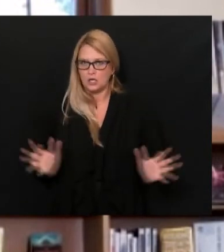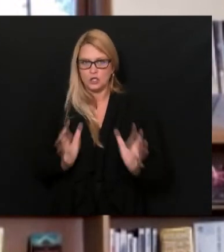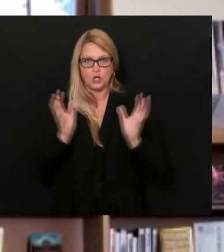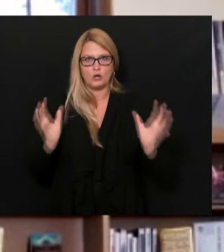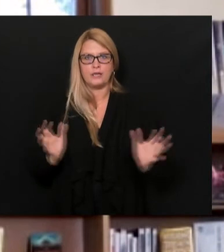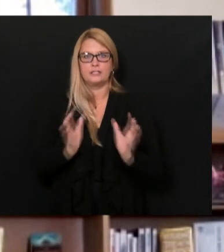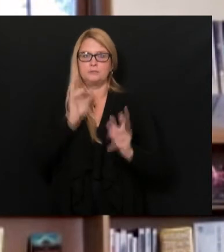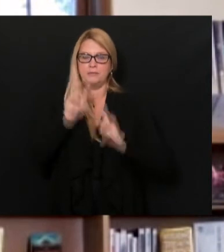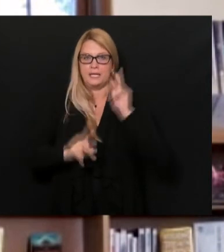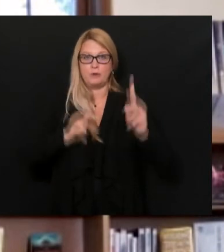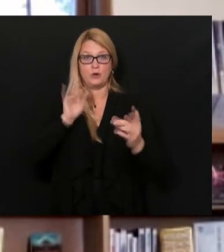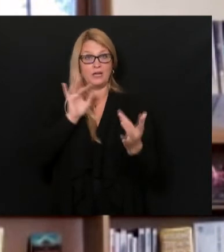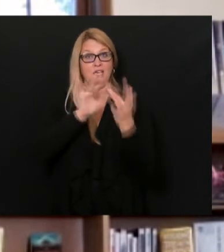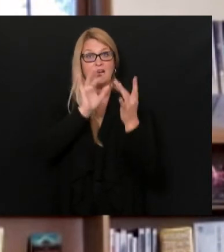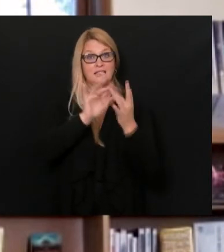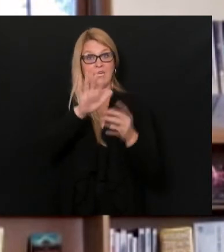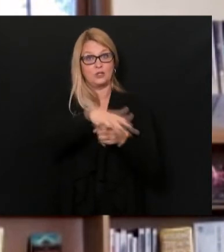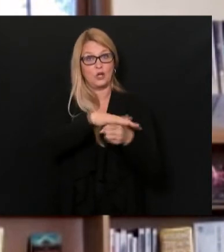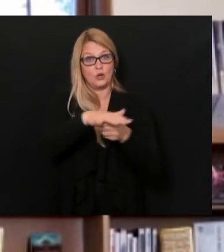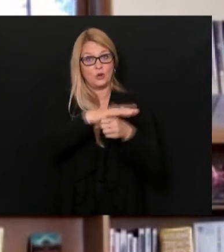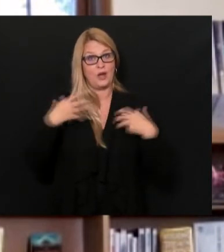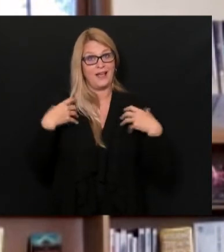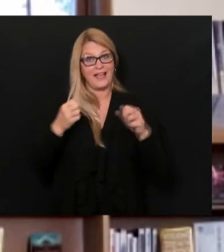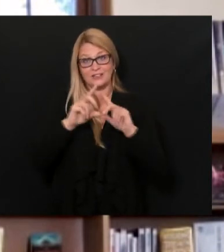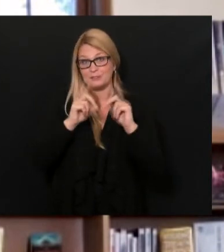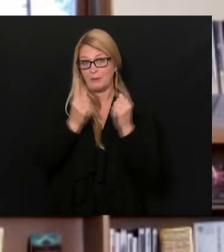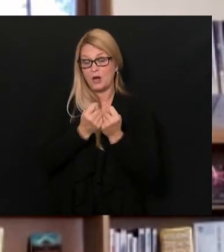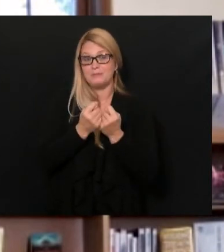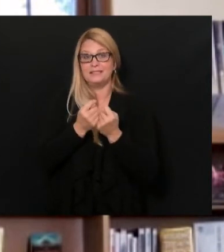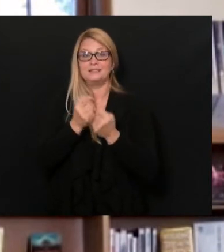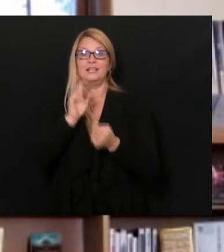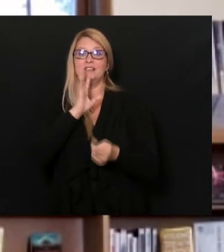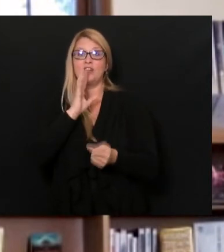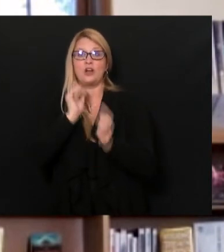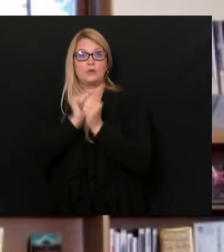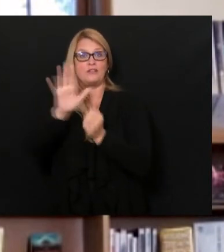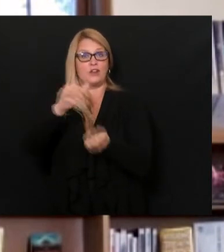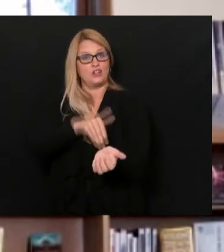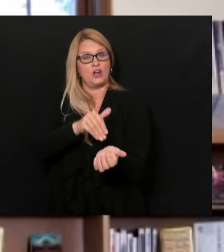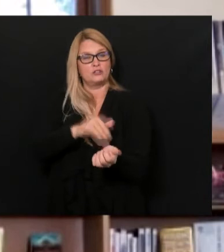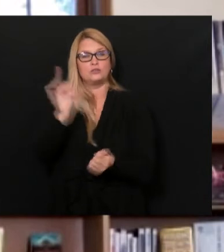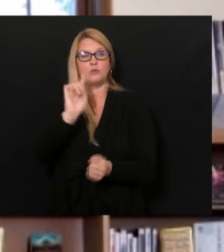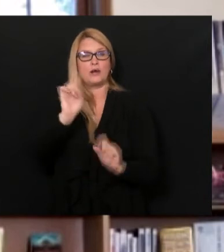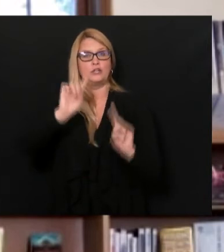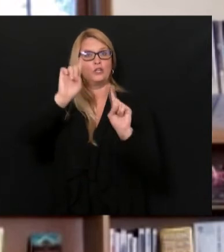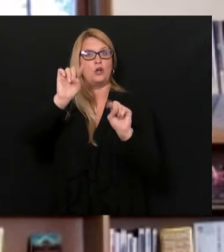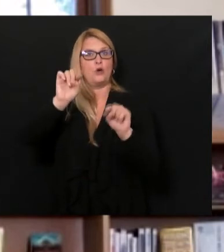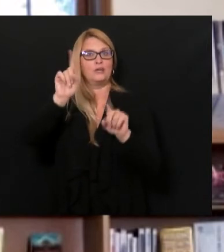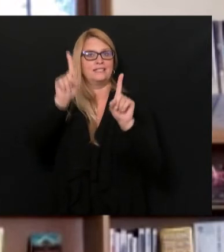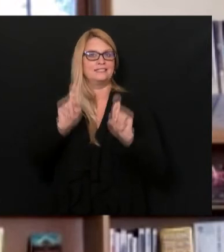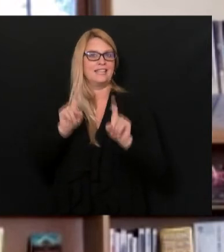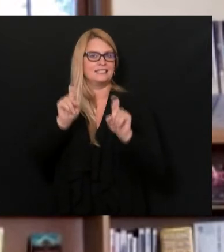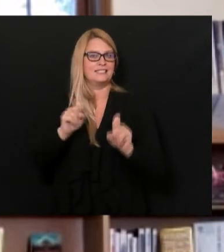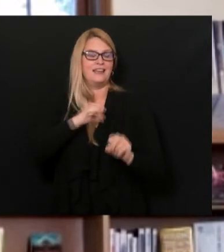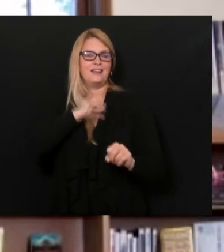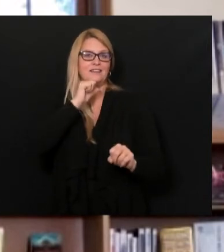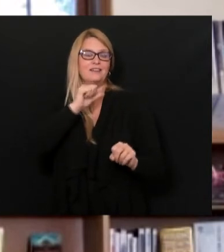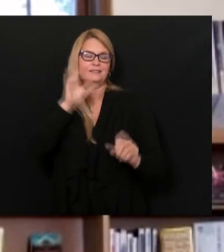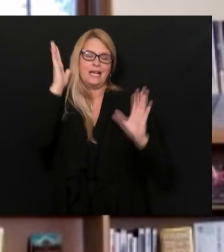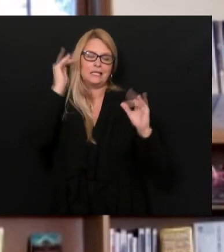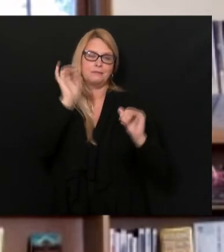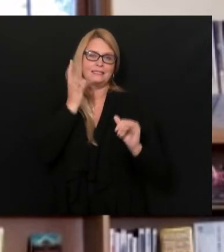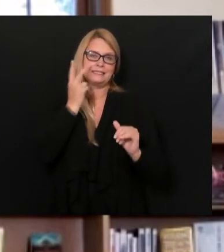local health departments, visit their Walgreens. Also, they can speak to their physicians about getting tested. But that is expected as the cold weather does come